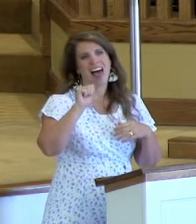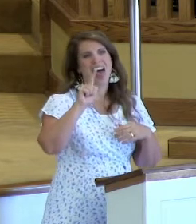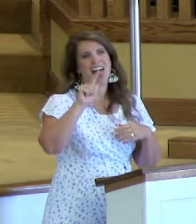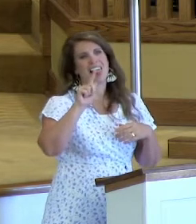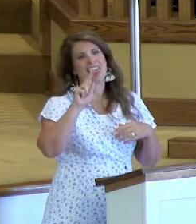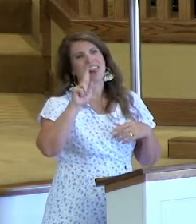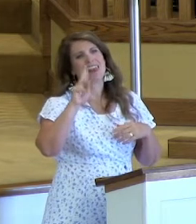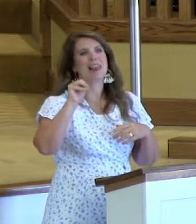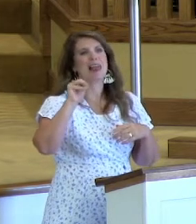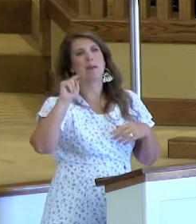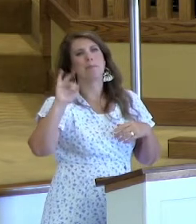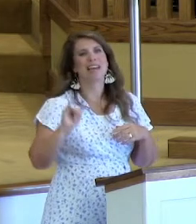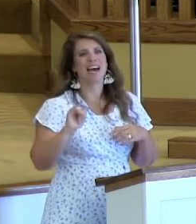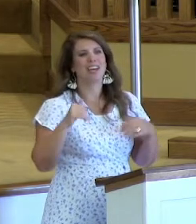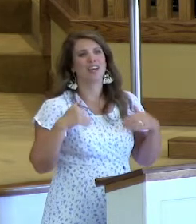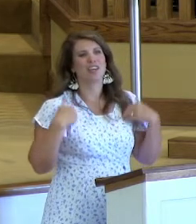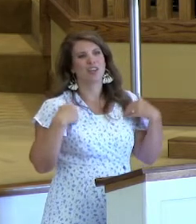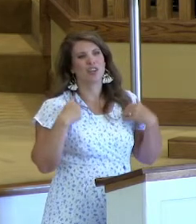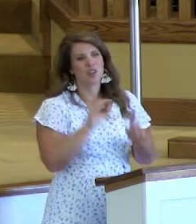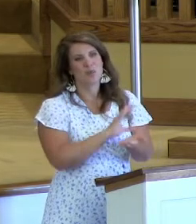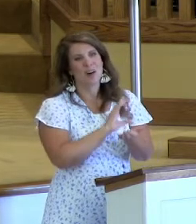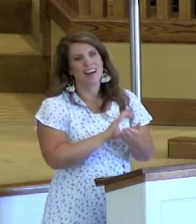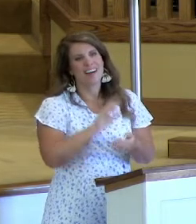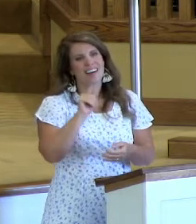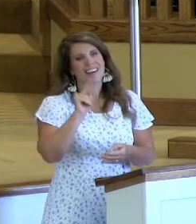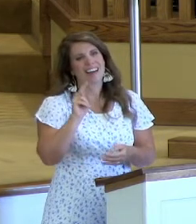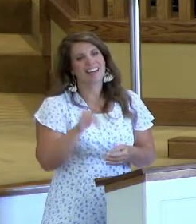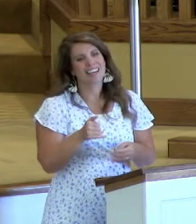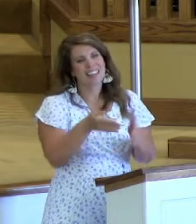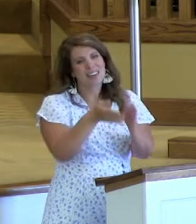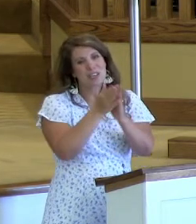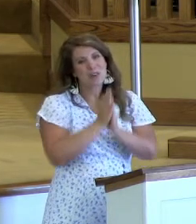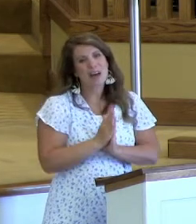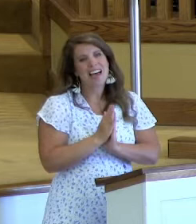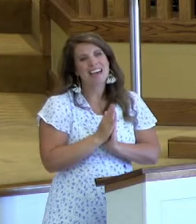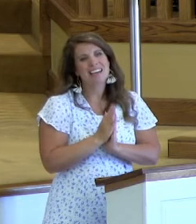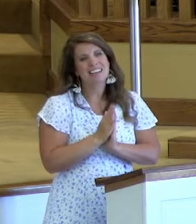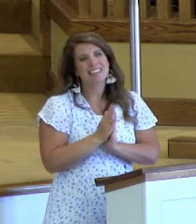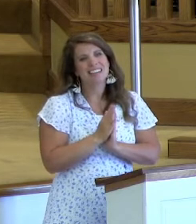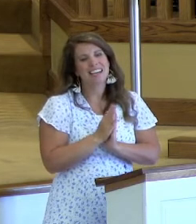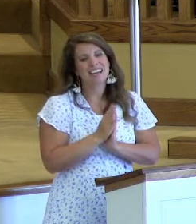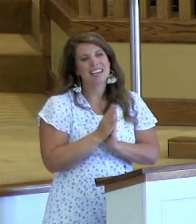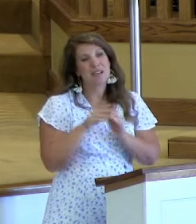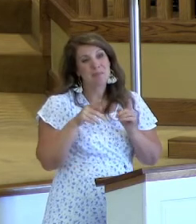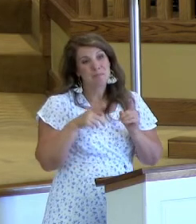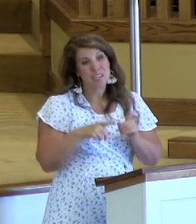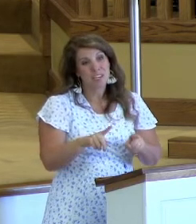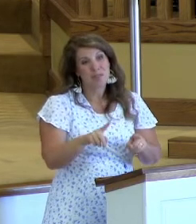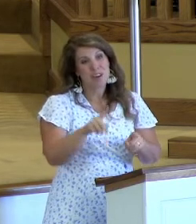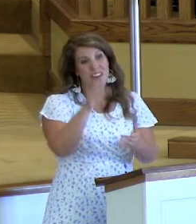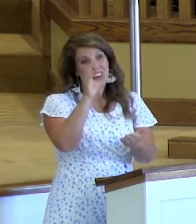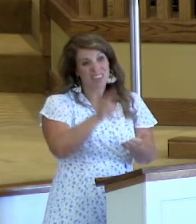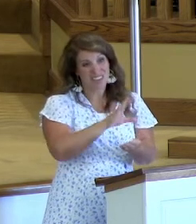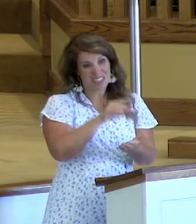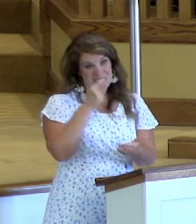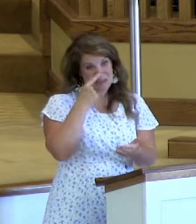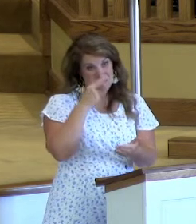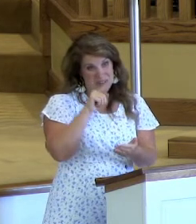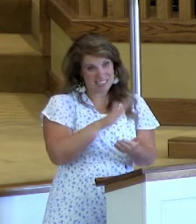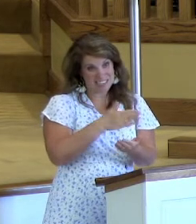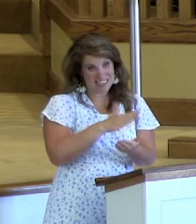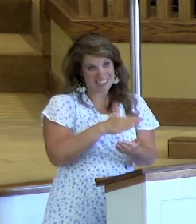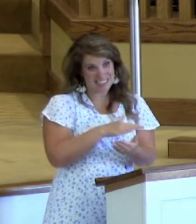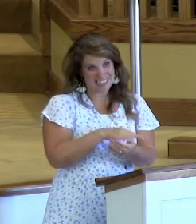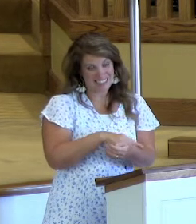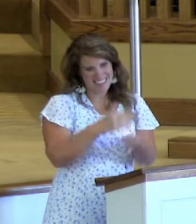choir. And Kenny, I think you were sick a few weeks ago, and they requested Meanwhile at the Cross. Are you willing to sing that tonight? All right,